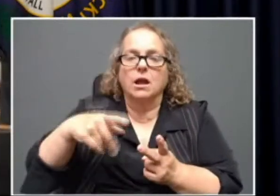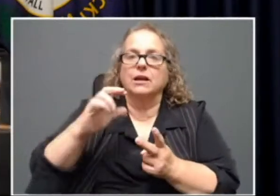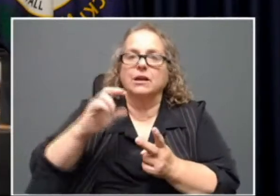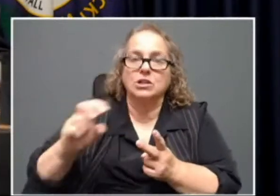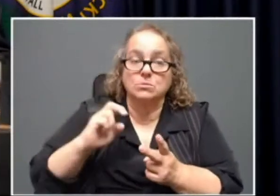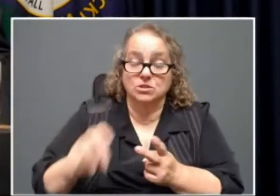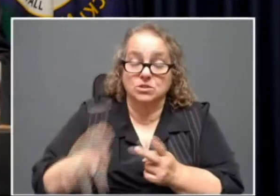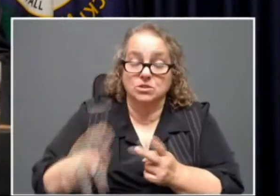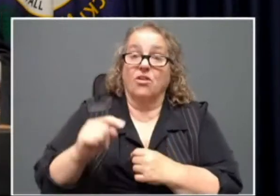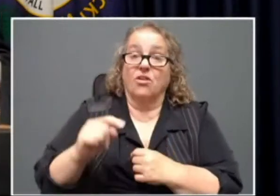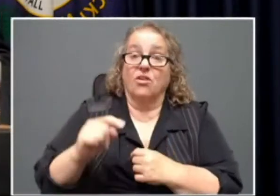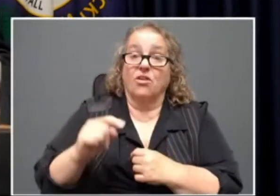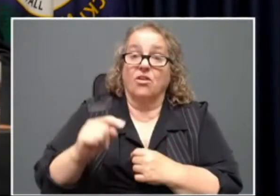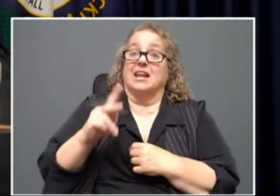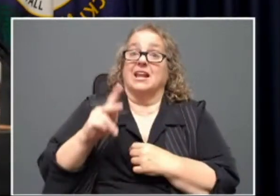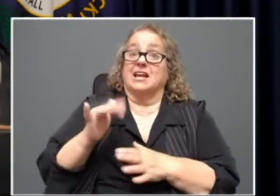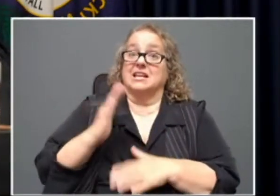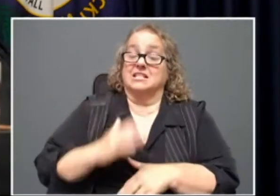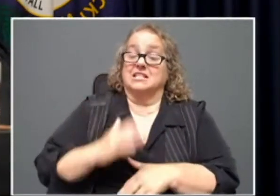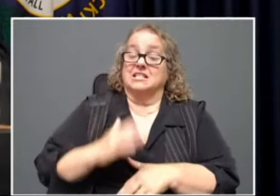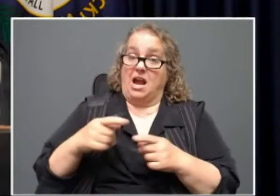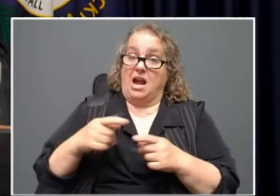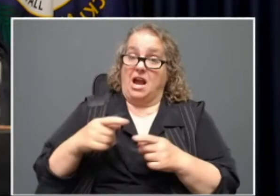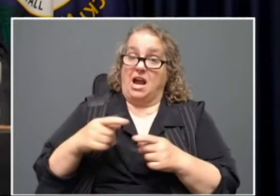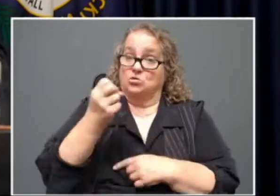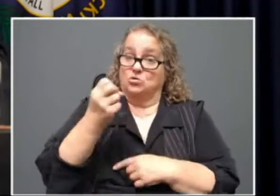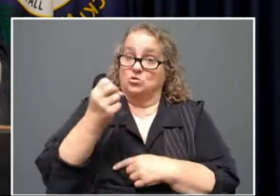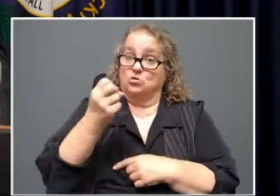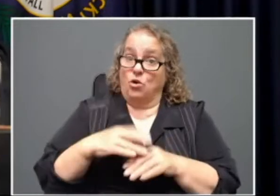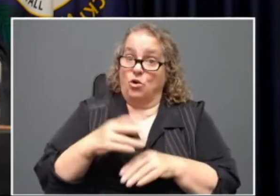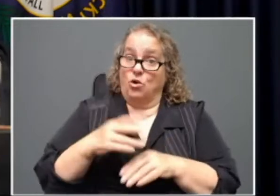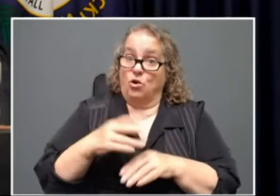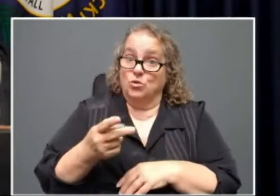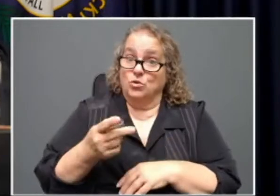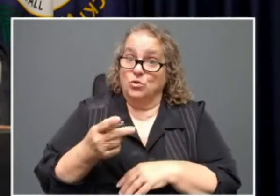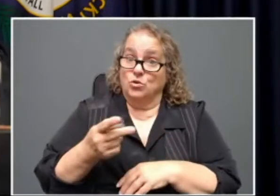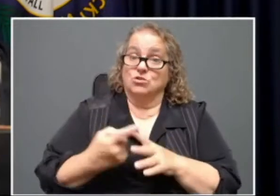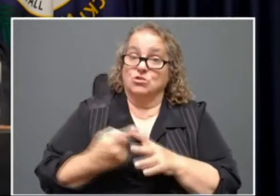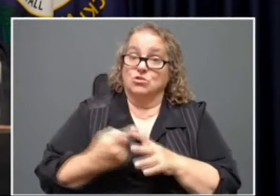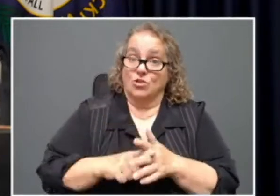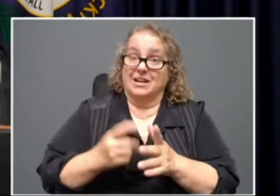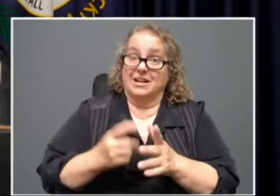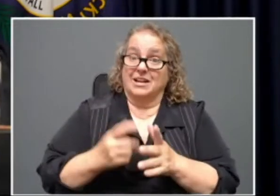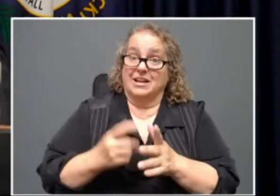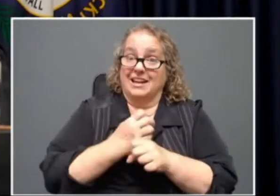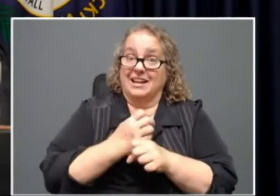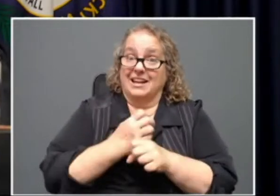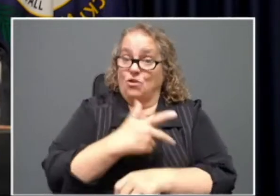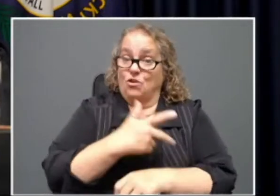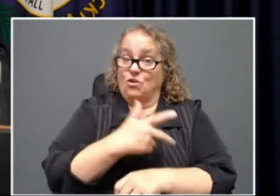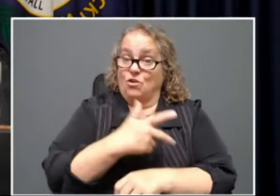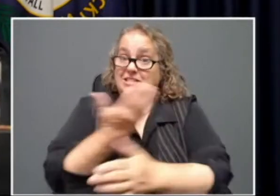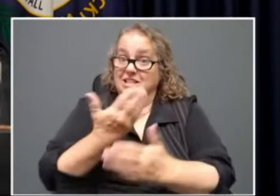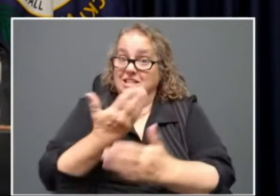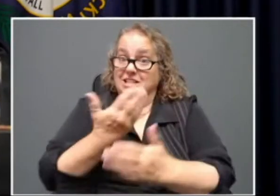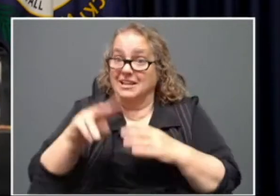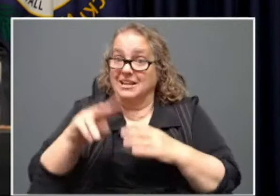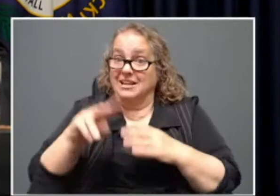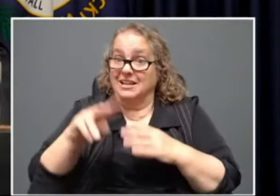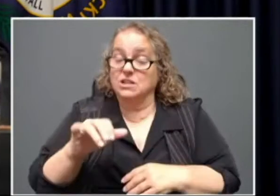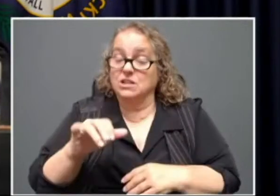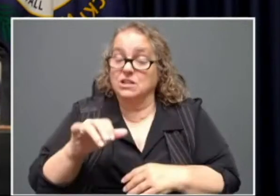Kentuckians as young as 12 on Thursday started getting their shots of hope here in Kentucky. So on